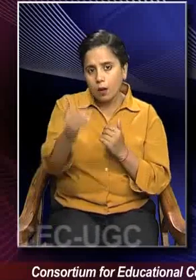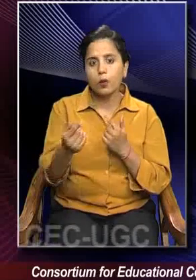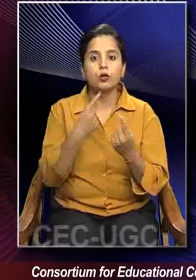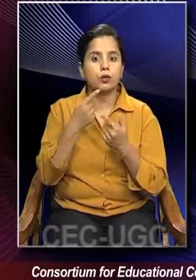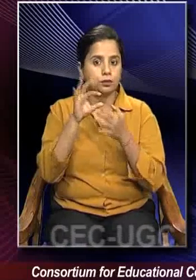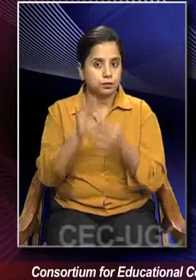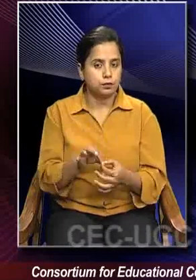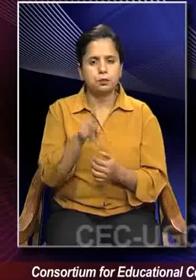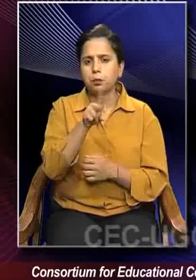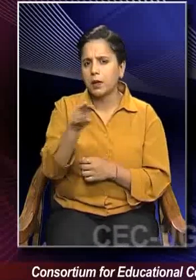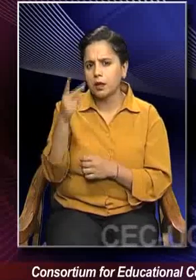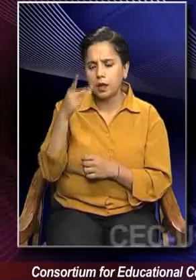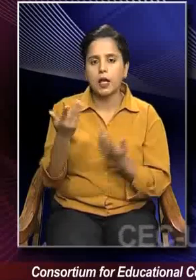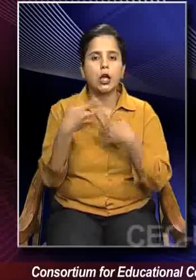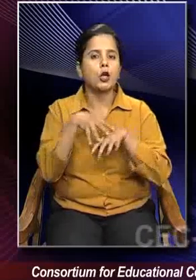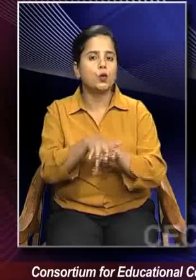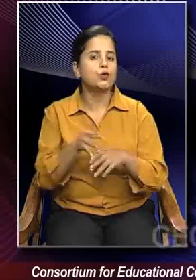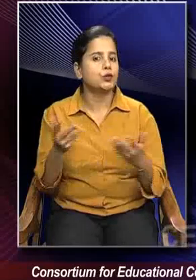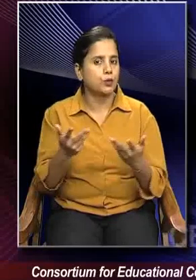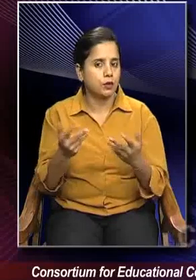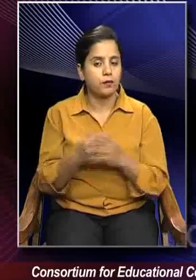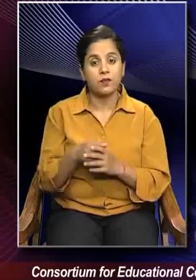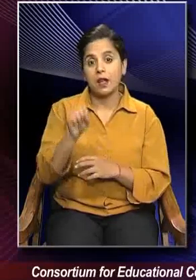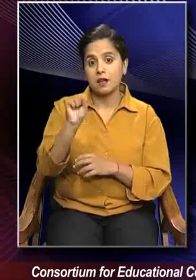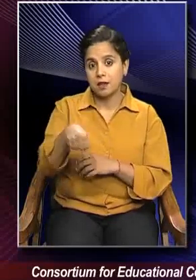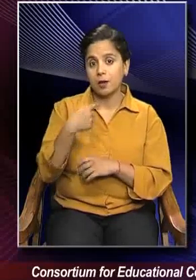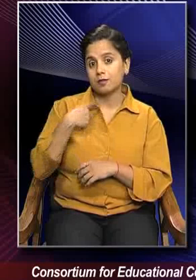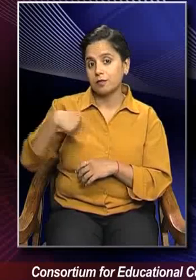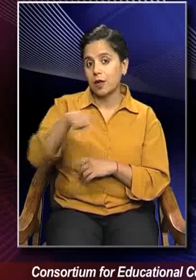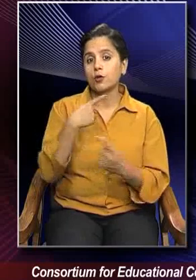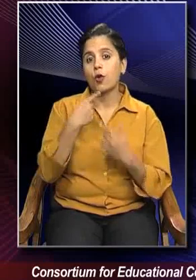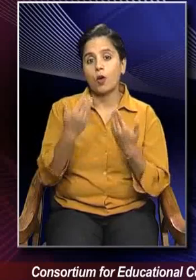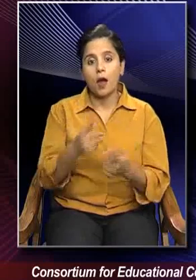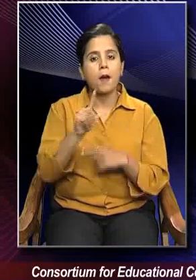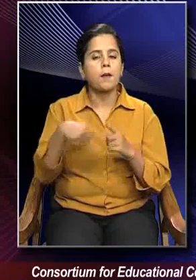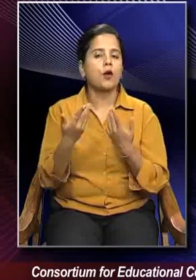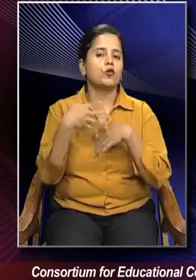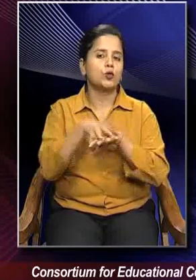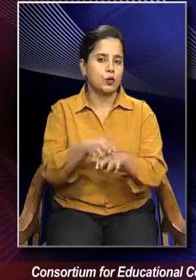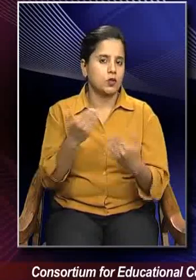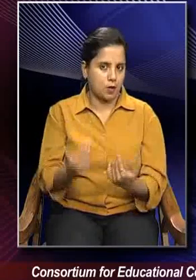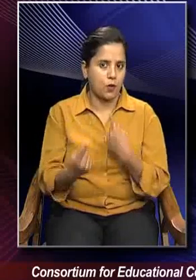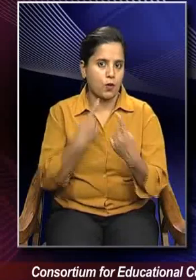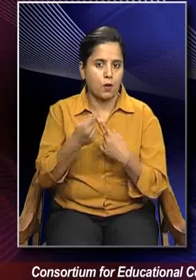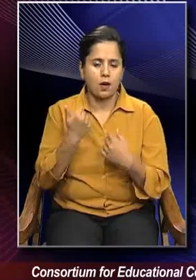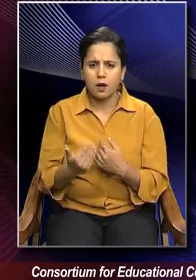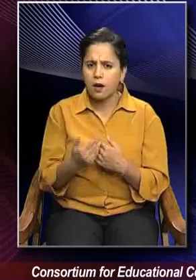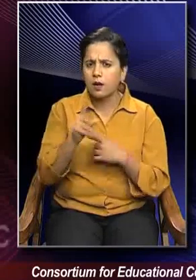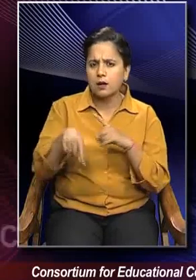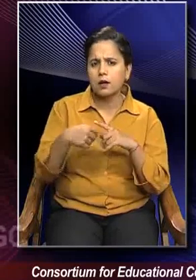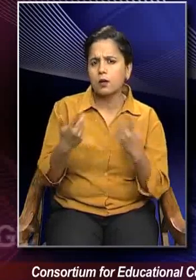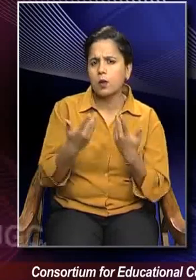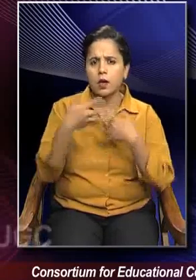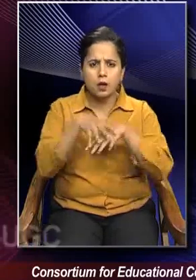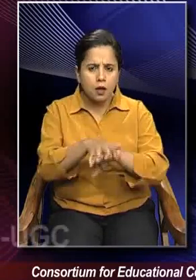the meaning of inclusion. Yes, we are talking about inclusion, which is about creating